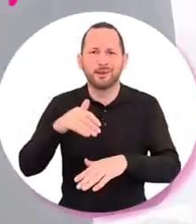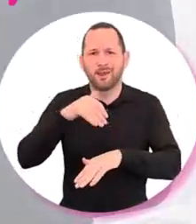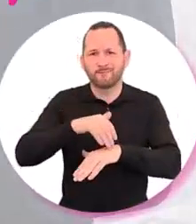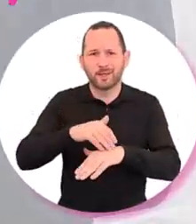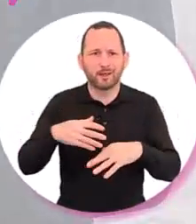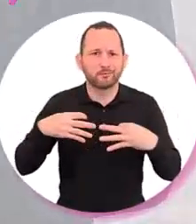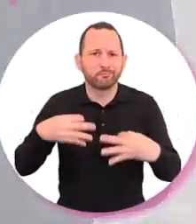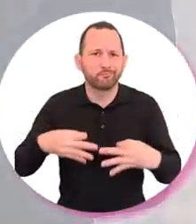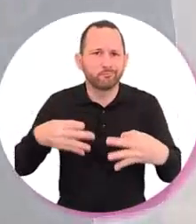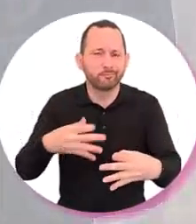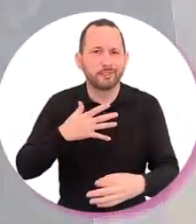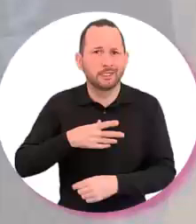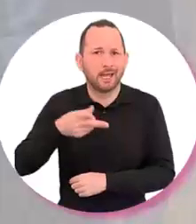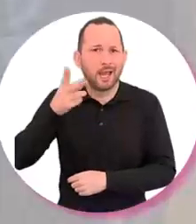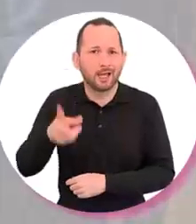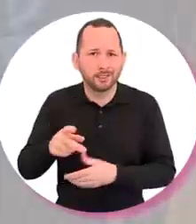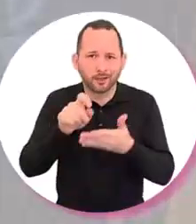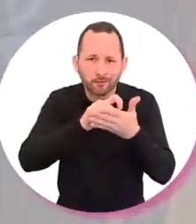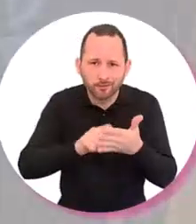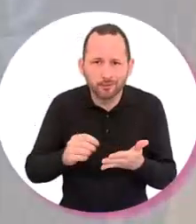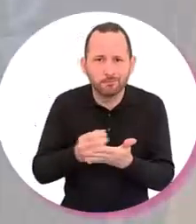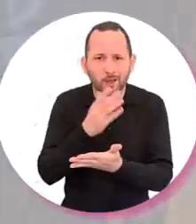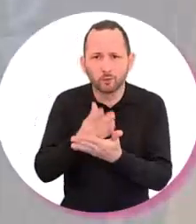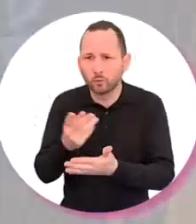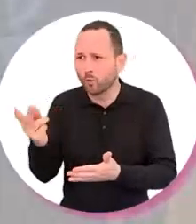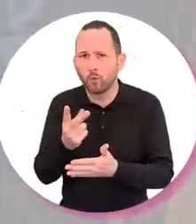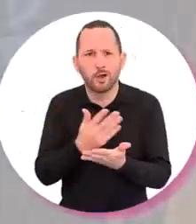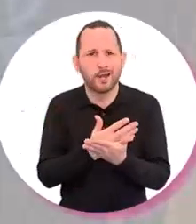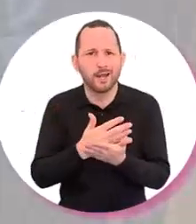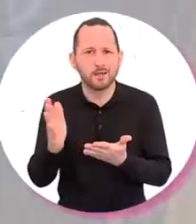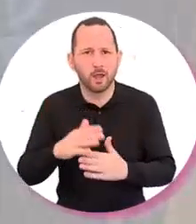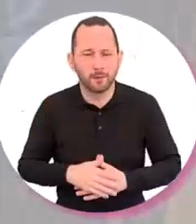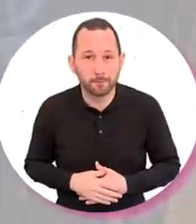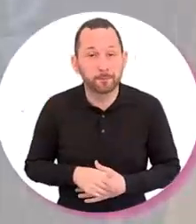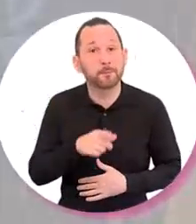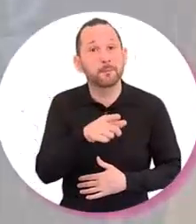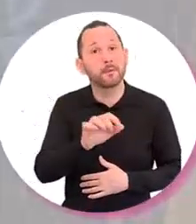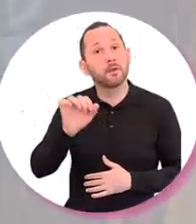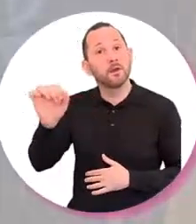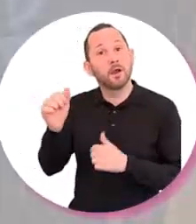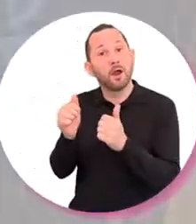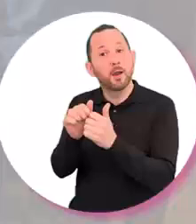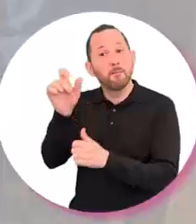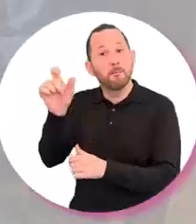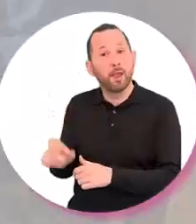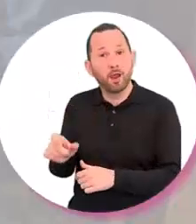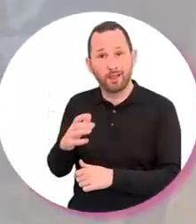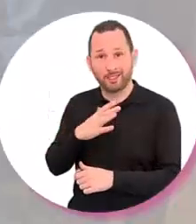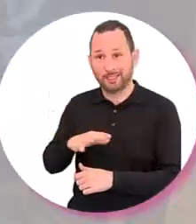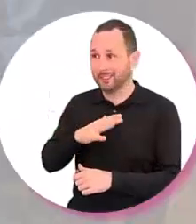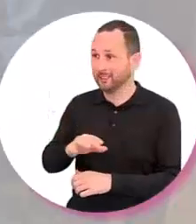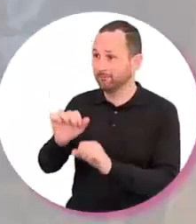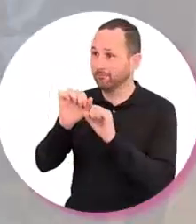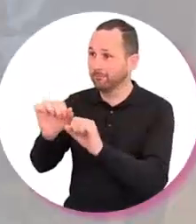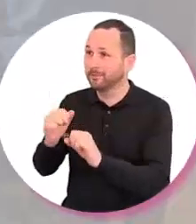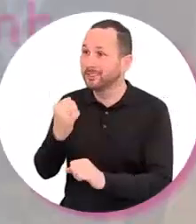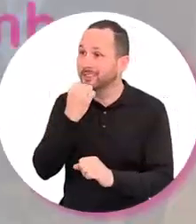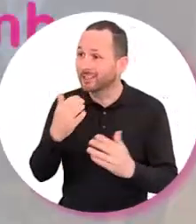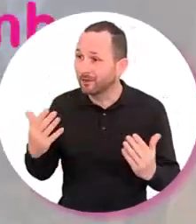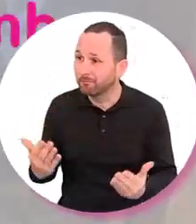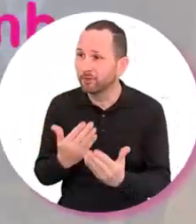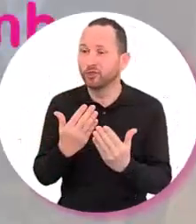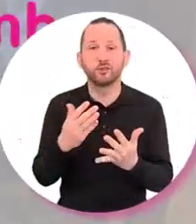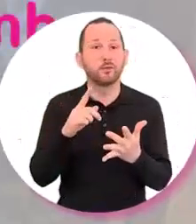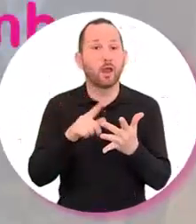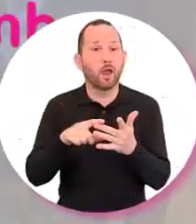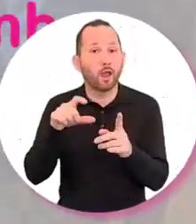delays in your treatment. Remember to have your partner's details to hand, such as date of birth, their identity document number, and